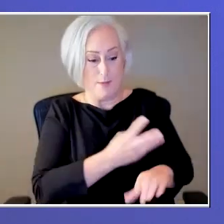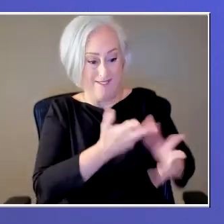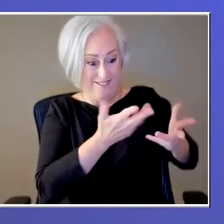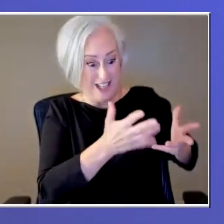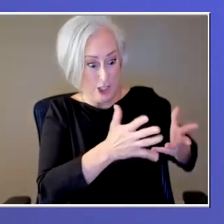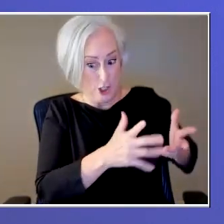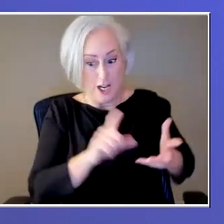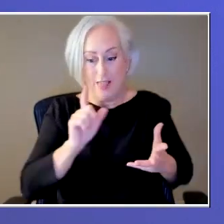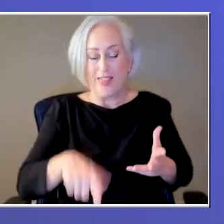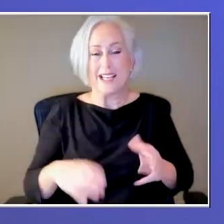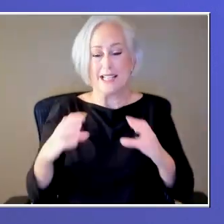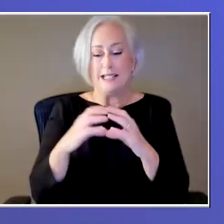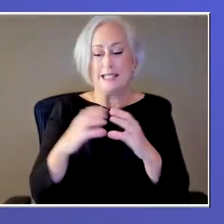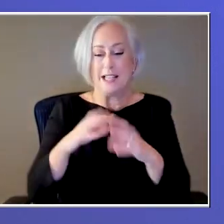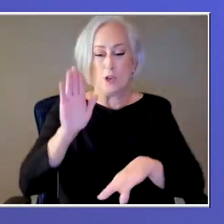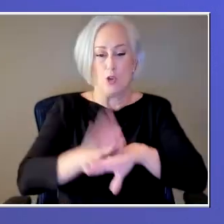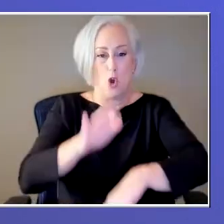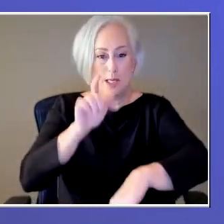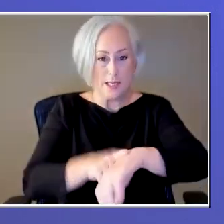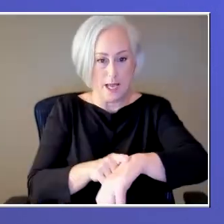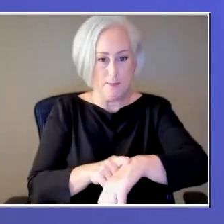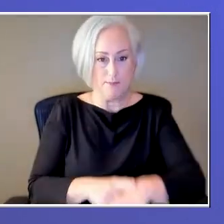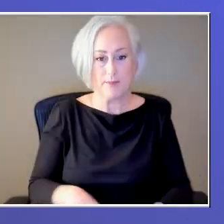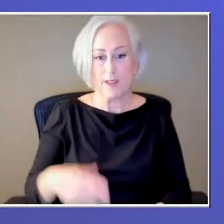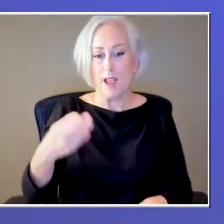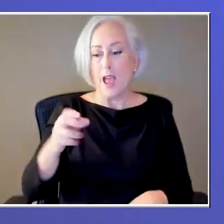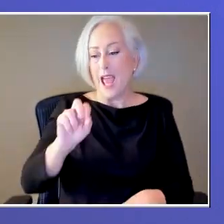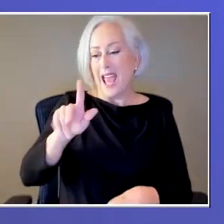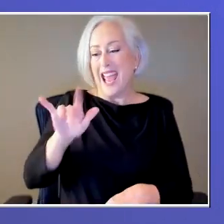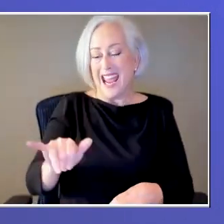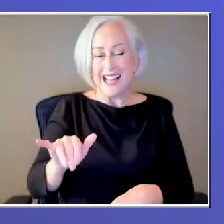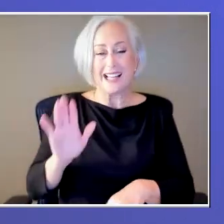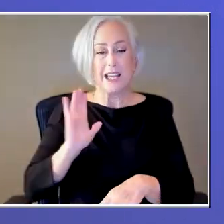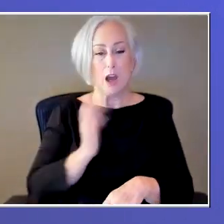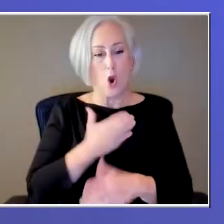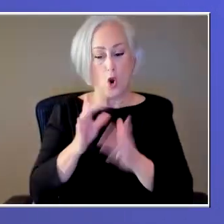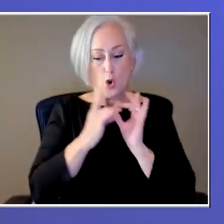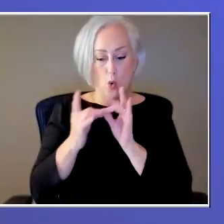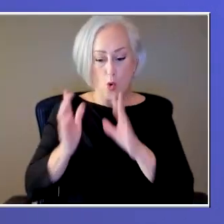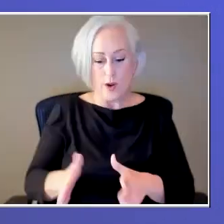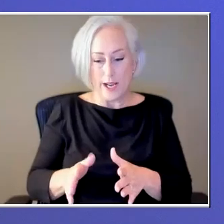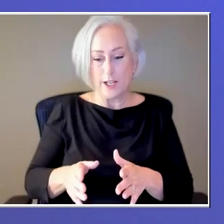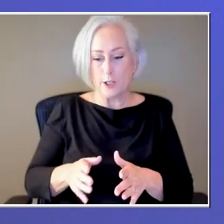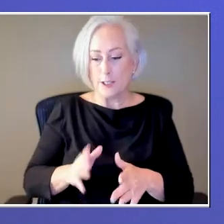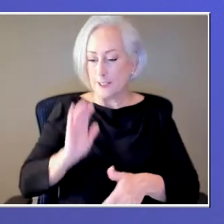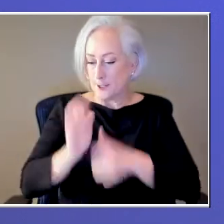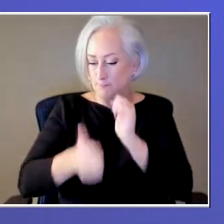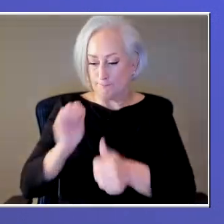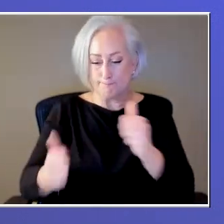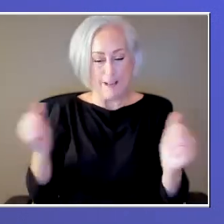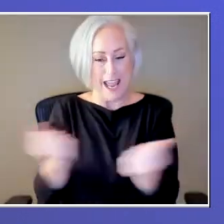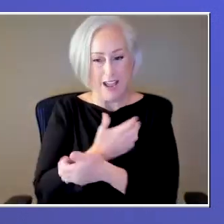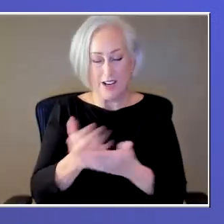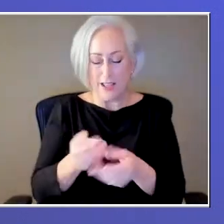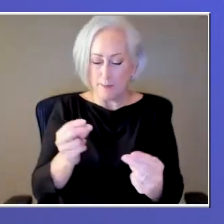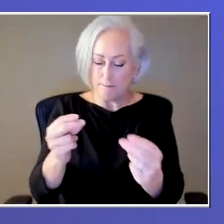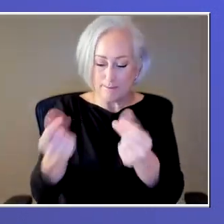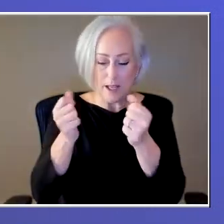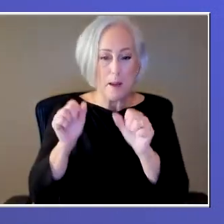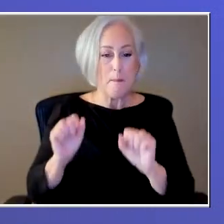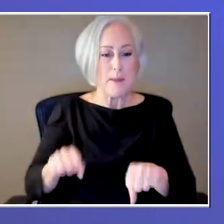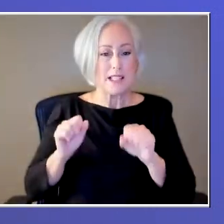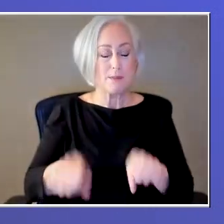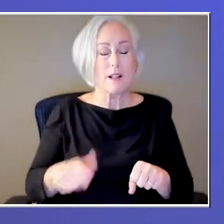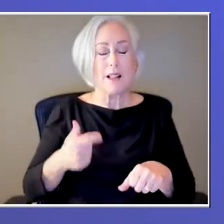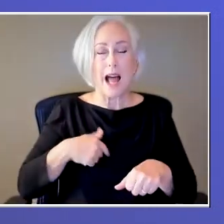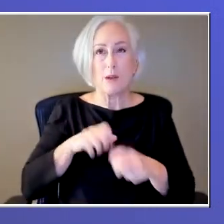donor coordinator, Haley Hammer, she just pulled out all the stops to arrange things as quickly as possible, and I was in awe of how